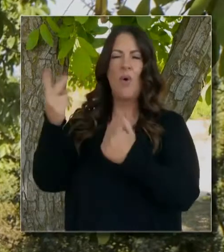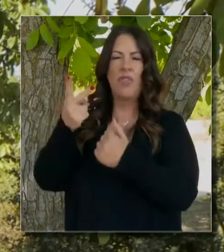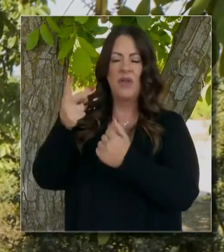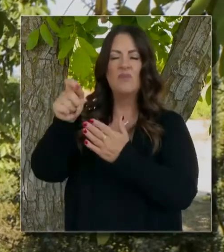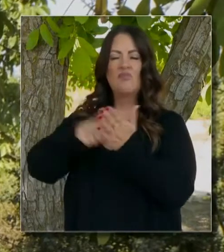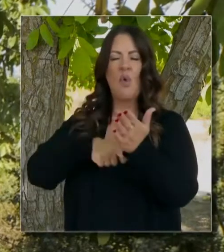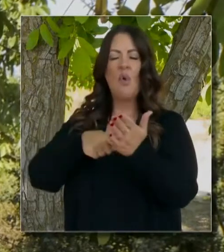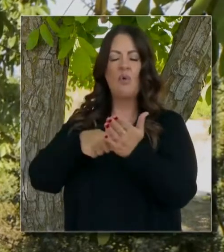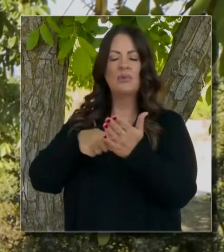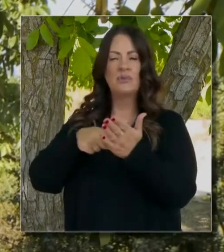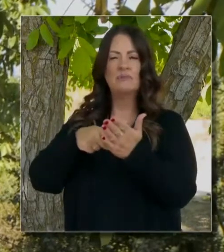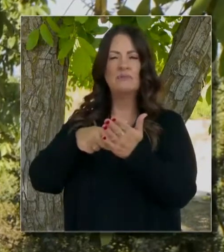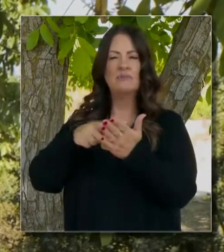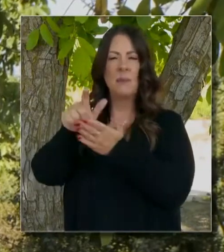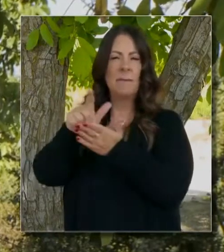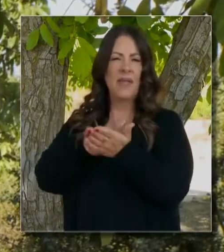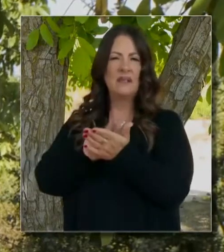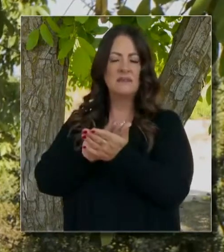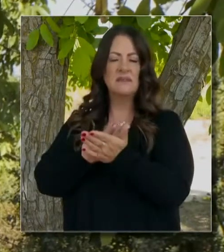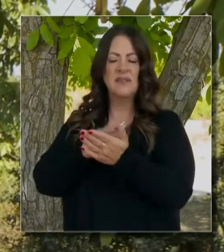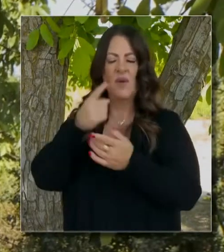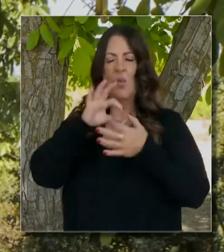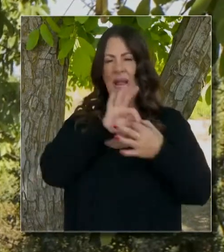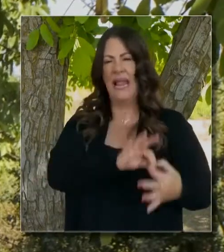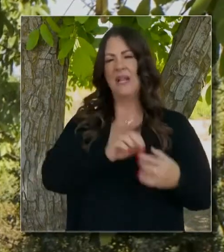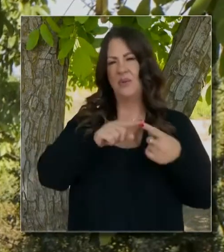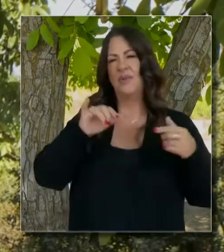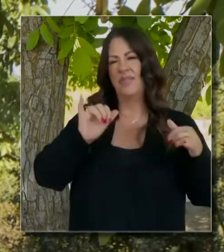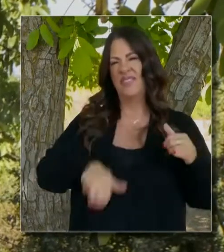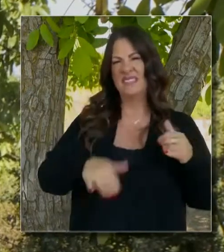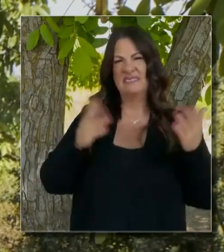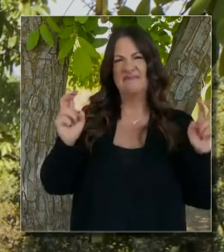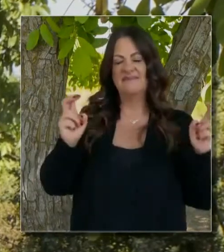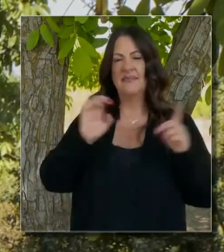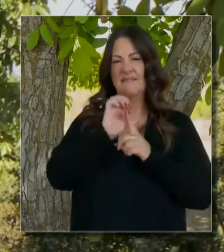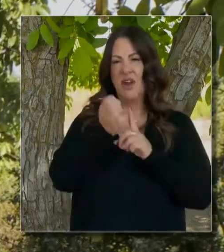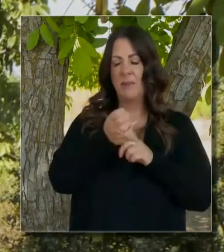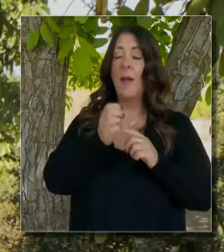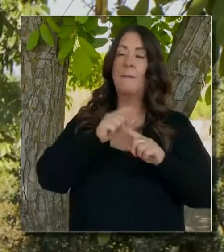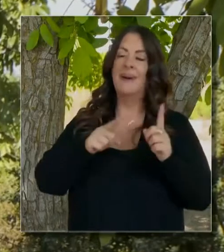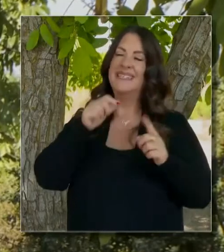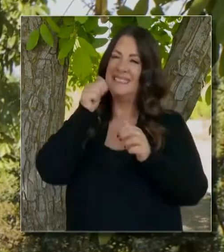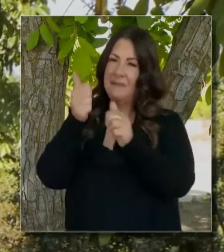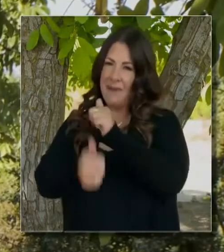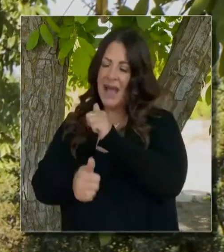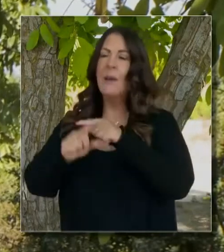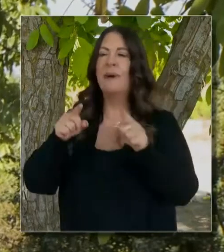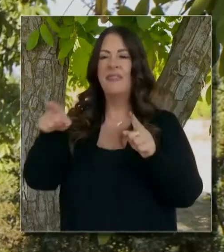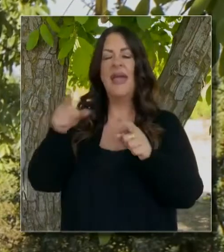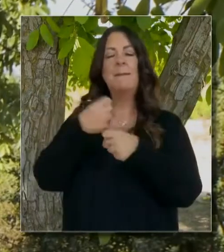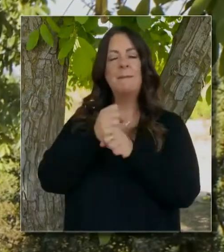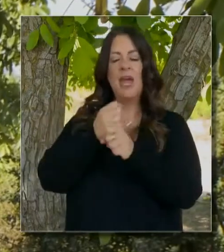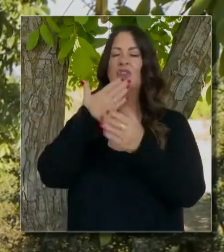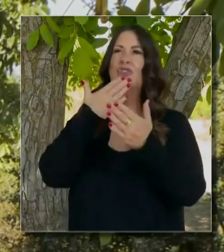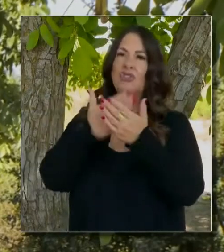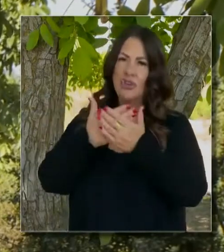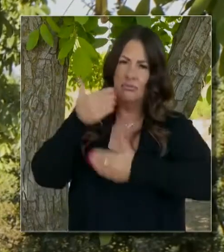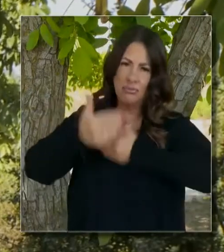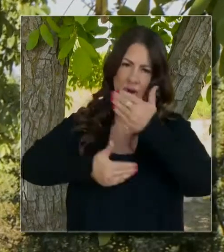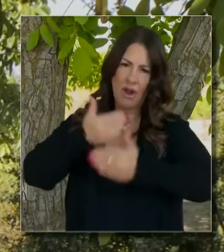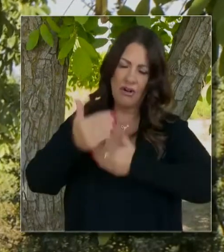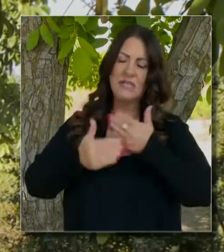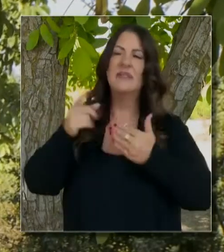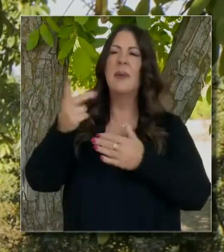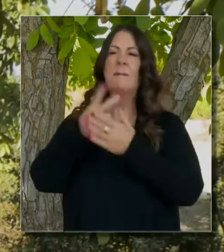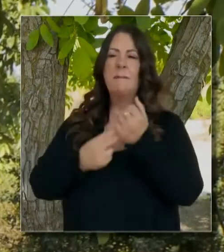in this space. They didn't get across the line, but they made enormous amount of progress in contributing to this